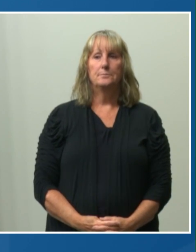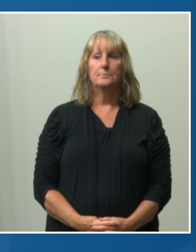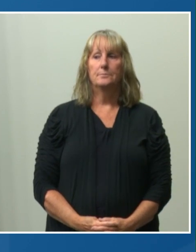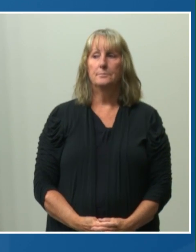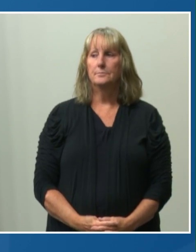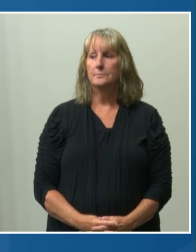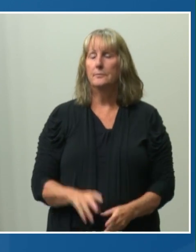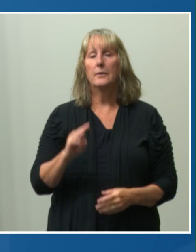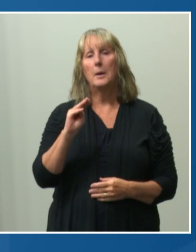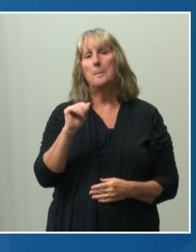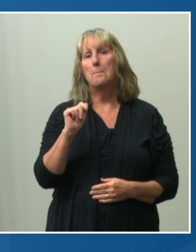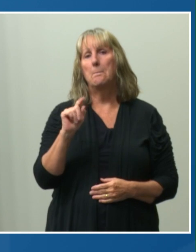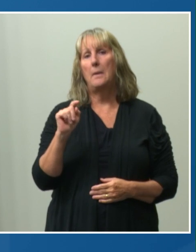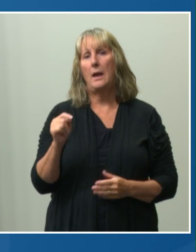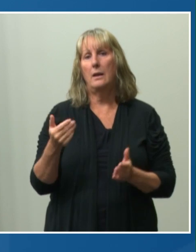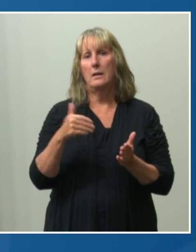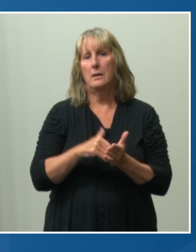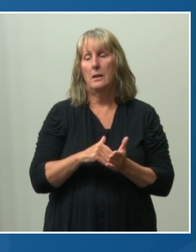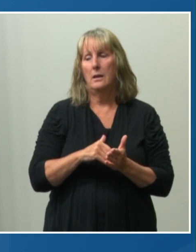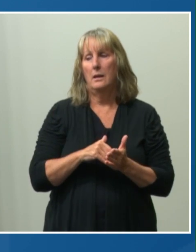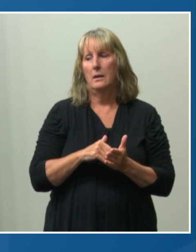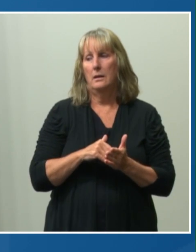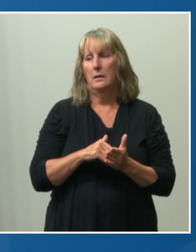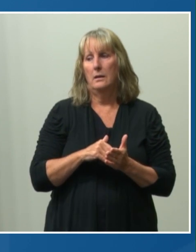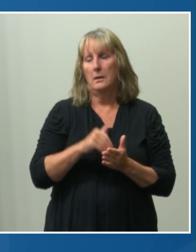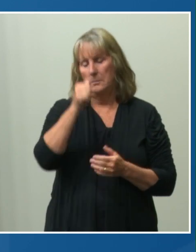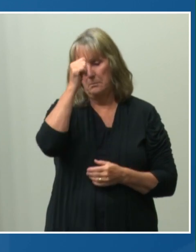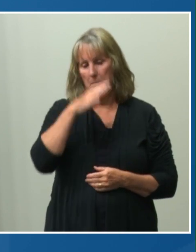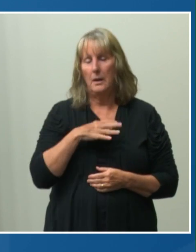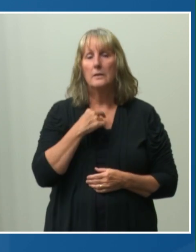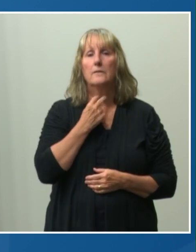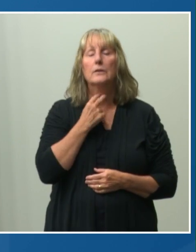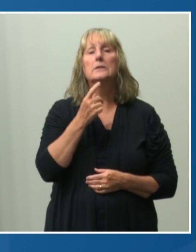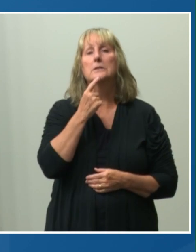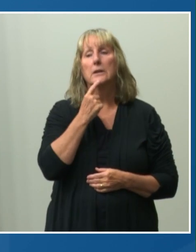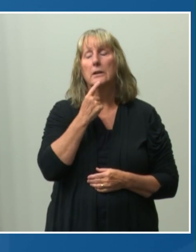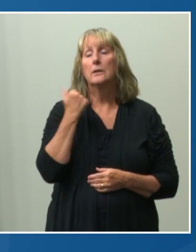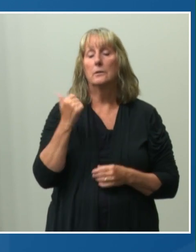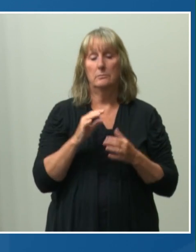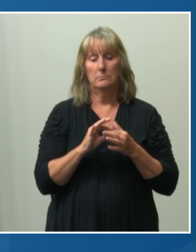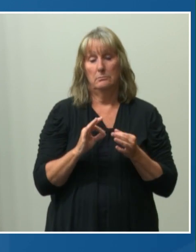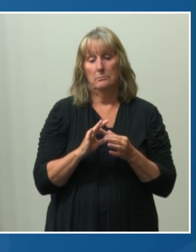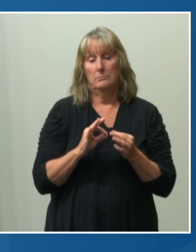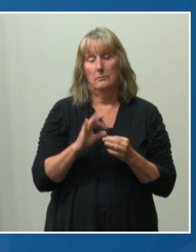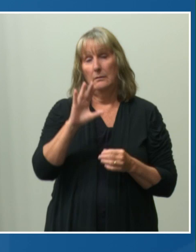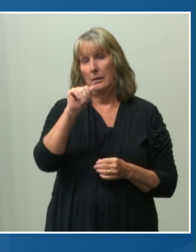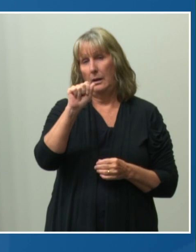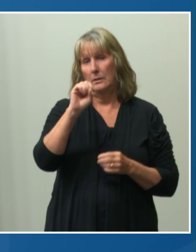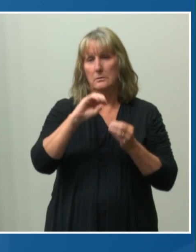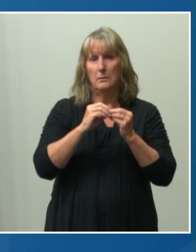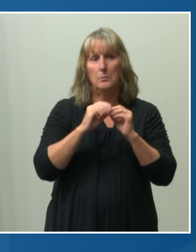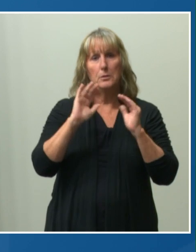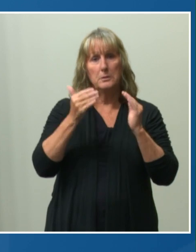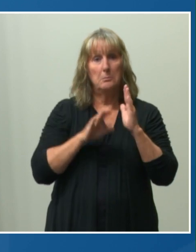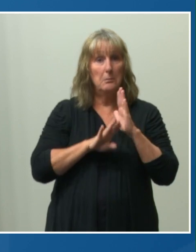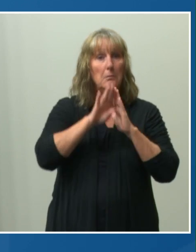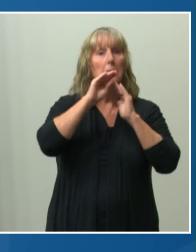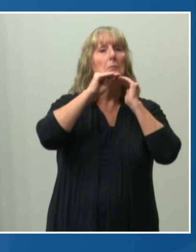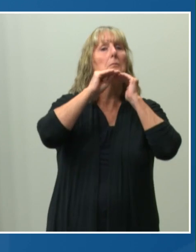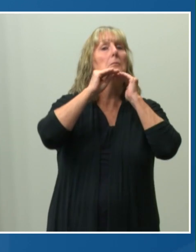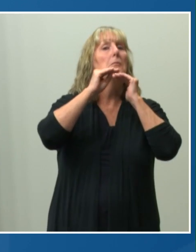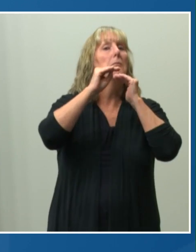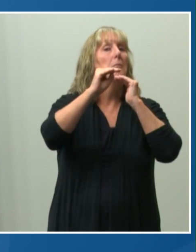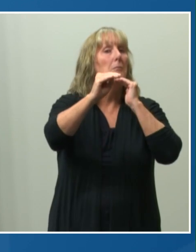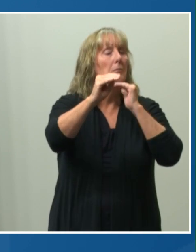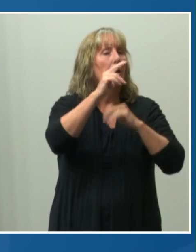Hi, Pat. It's Matt again. I have another question for you. So you talked about how case numbers have kind of stabilized. It looks like